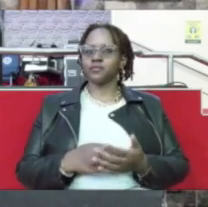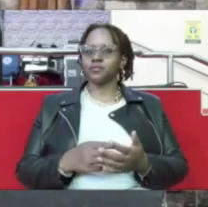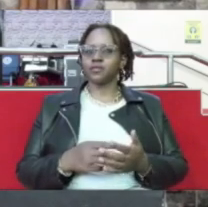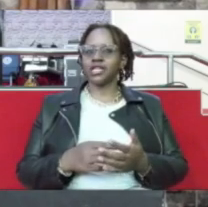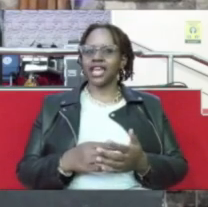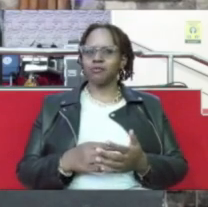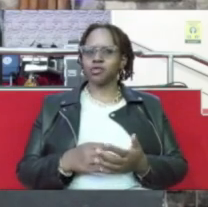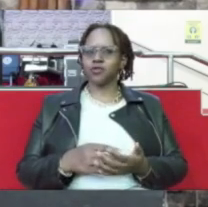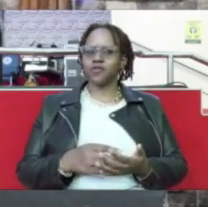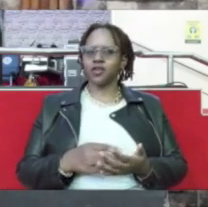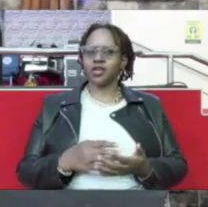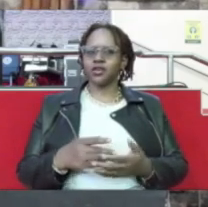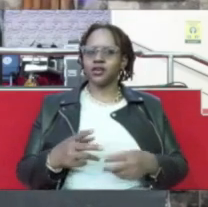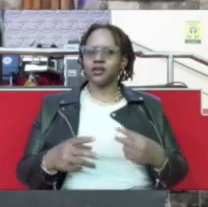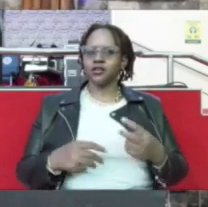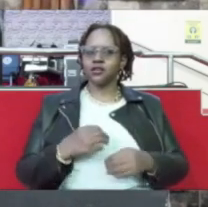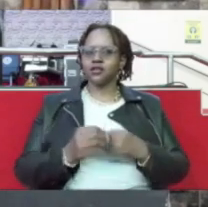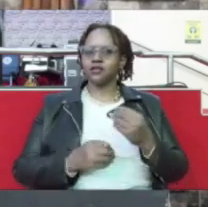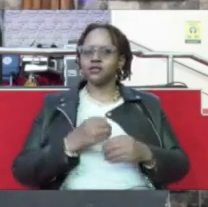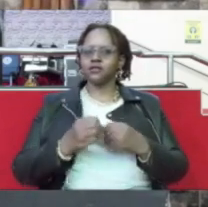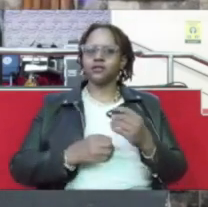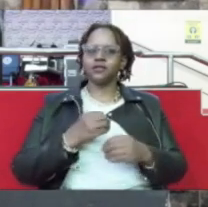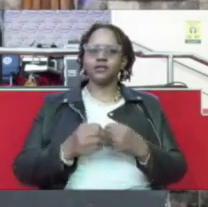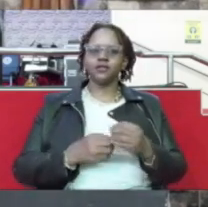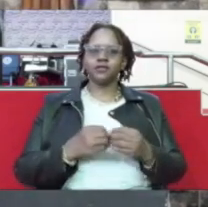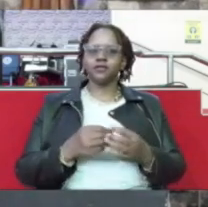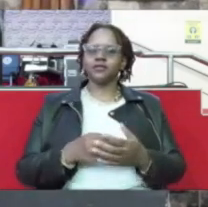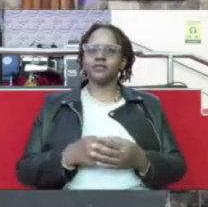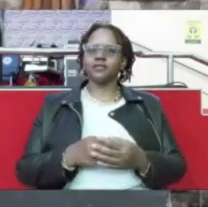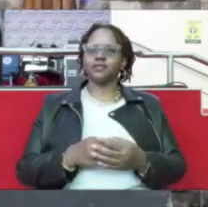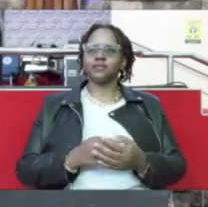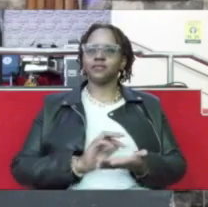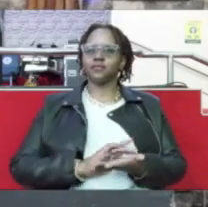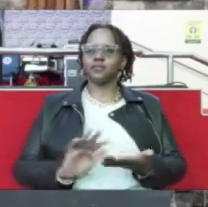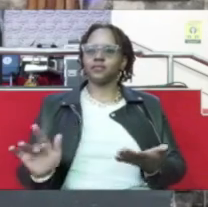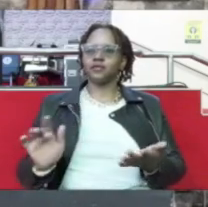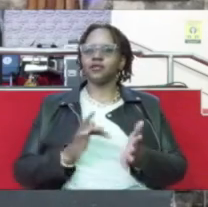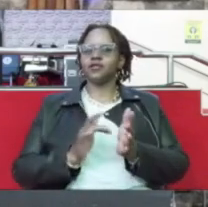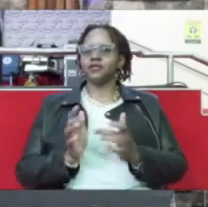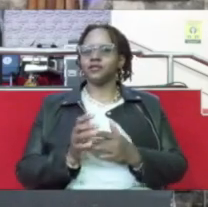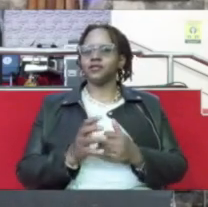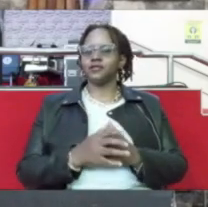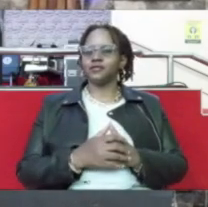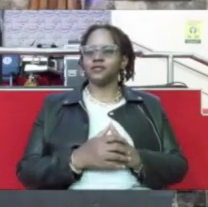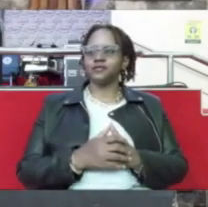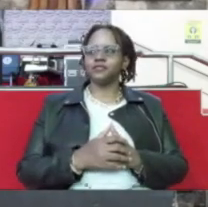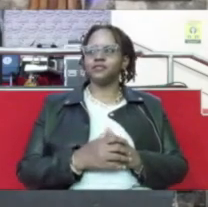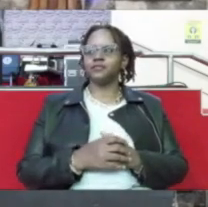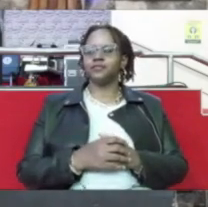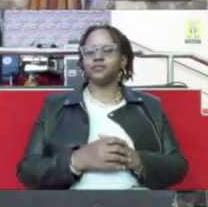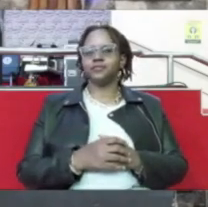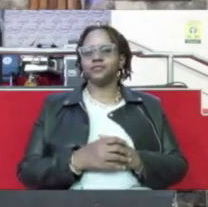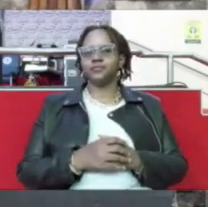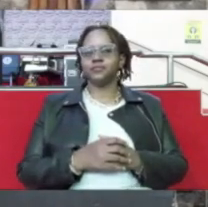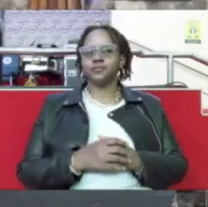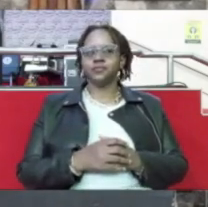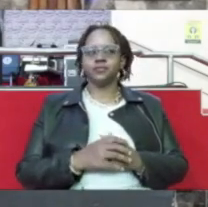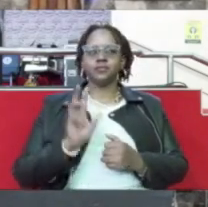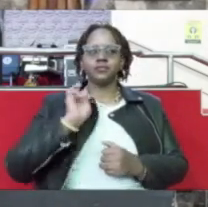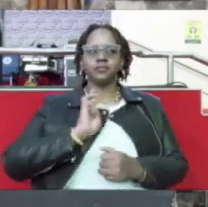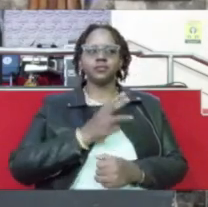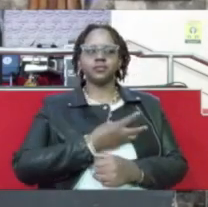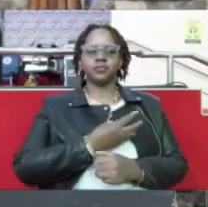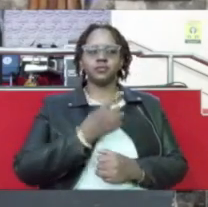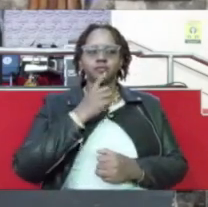kuangazia aina za utoaji katika Biblia. Praise the name of the Lord. Jina la Bwana litukuzwe. And we also say that giving is not